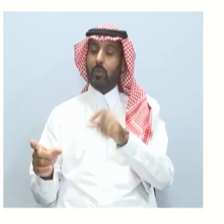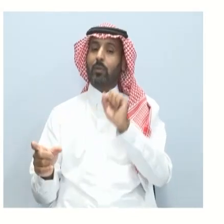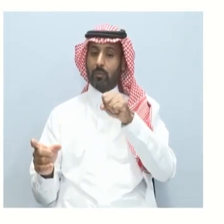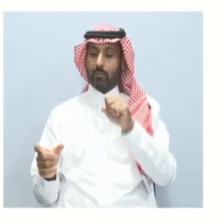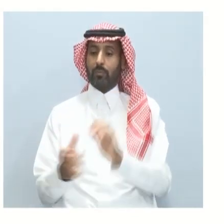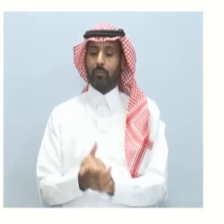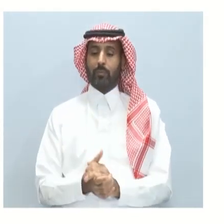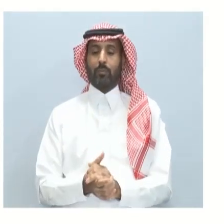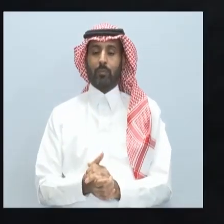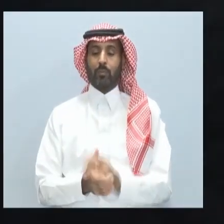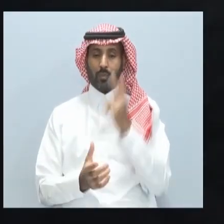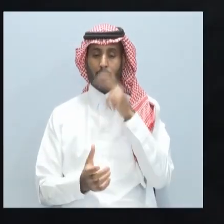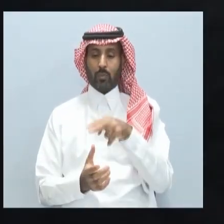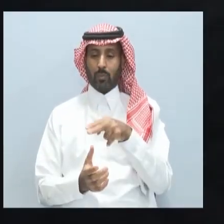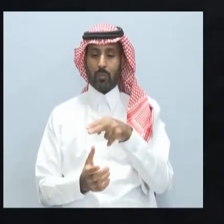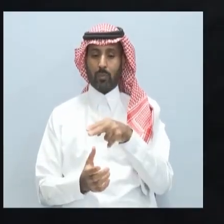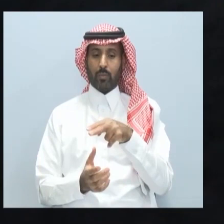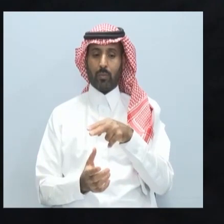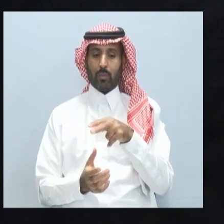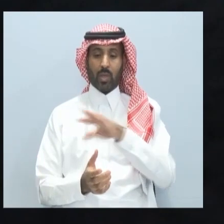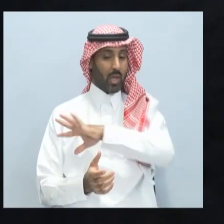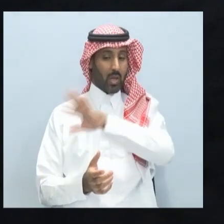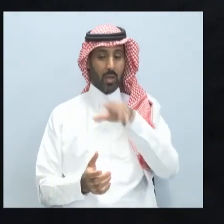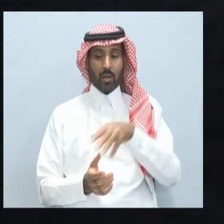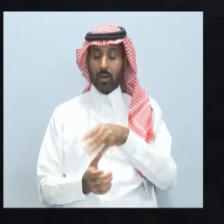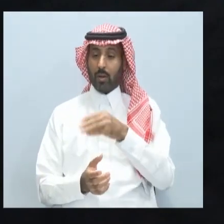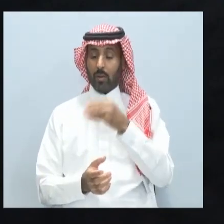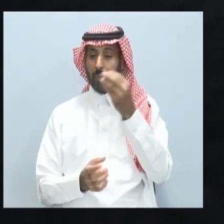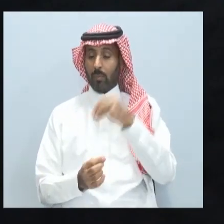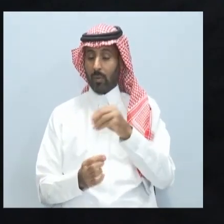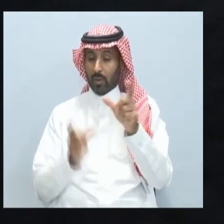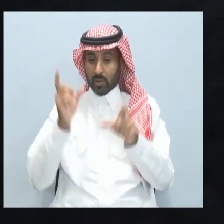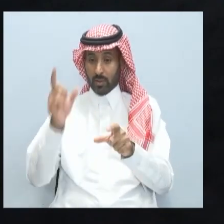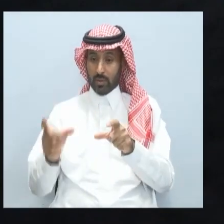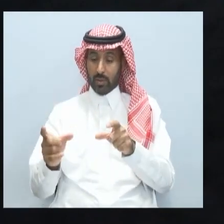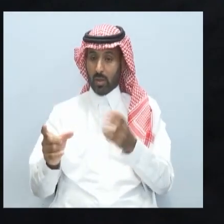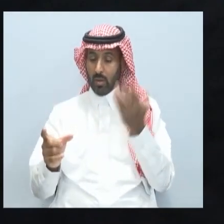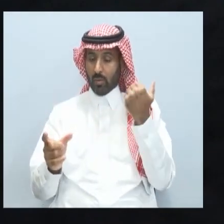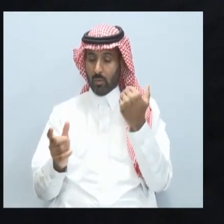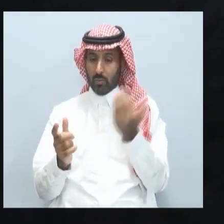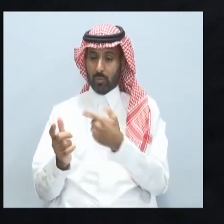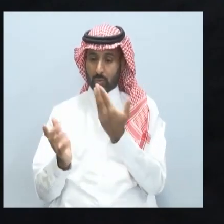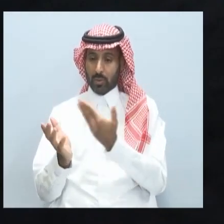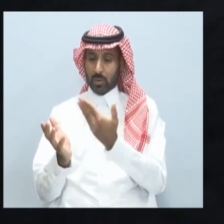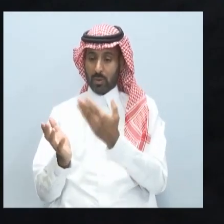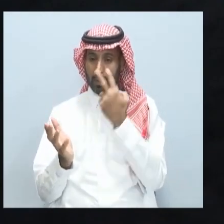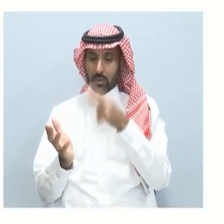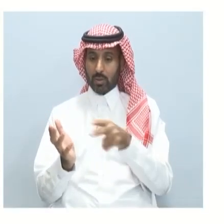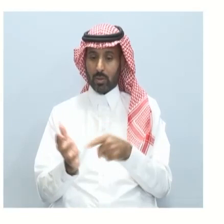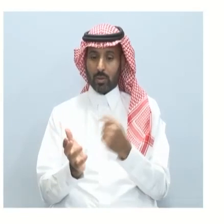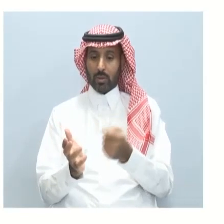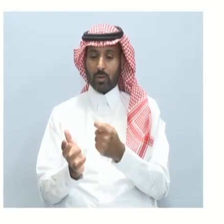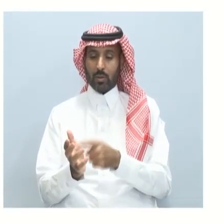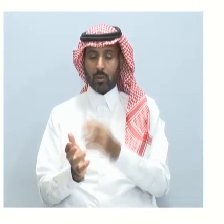did. We focused on every detail or every point that was mentioned in the book. You can see that I